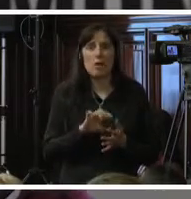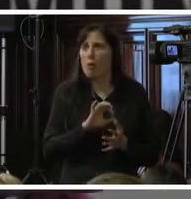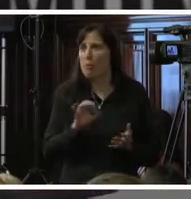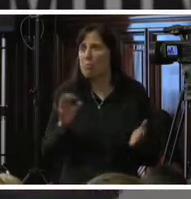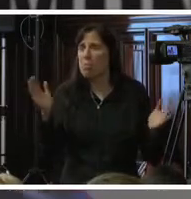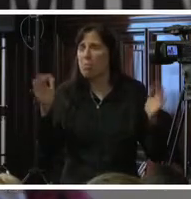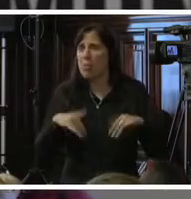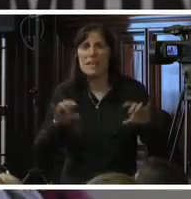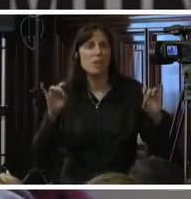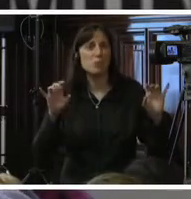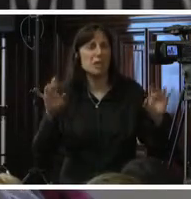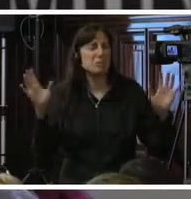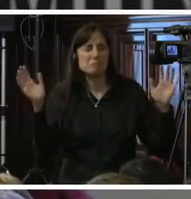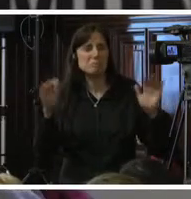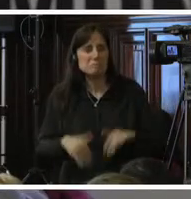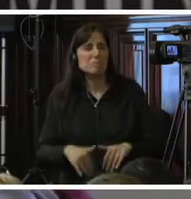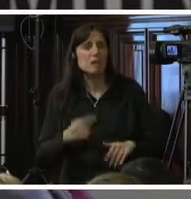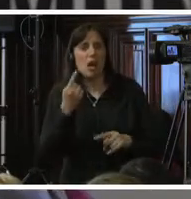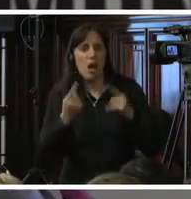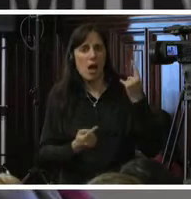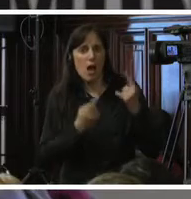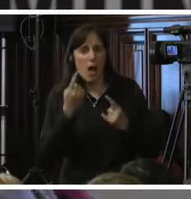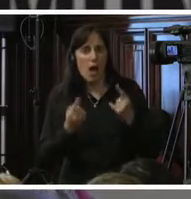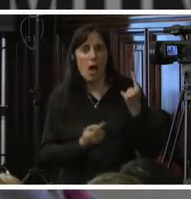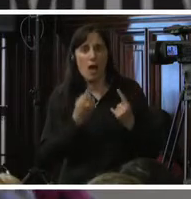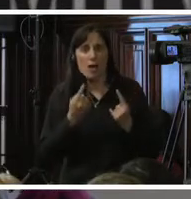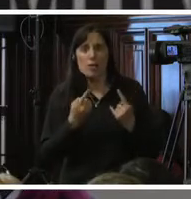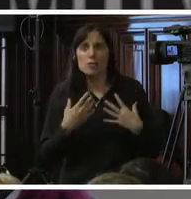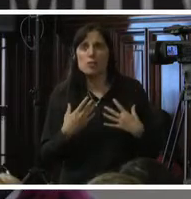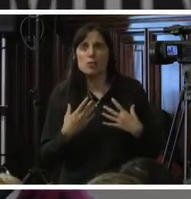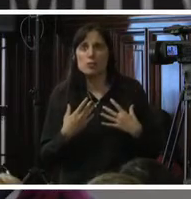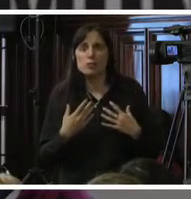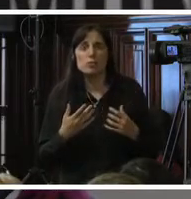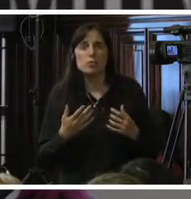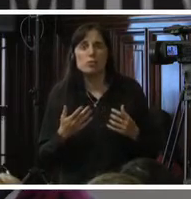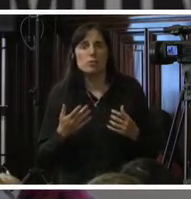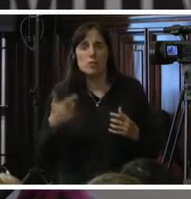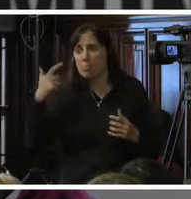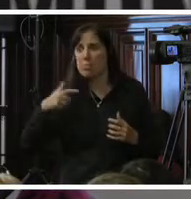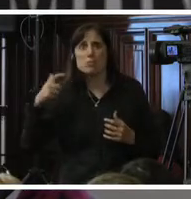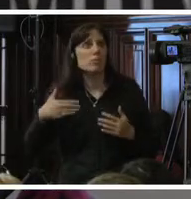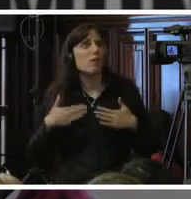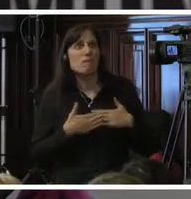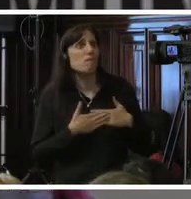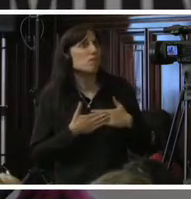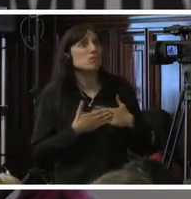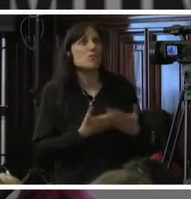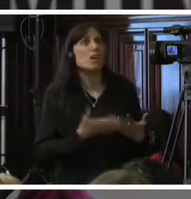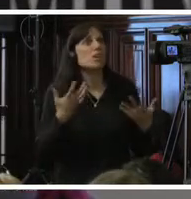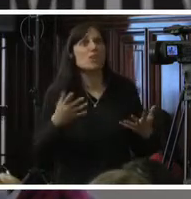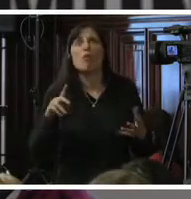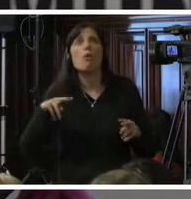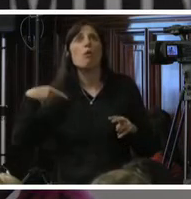cetera. There's a continuous supply of people in need, people who need a better life. So